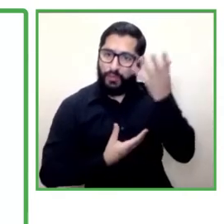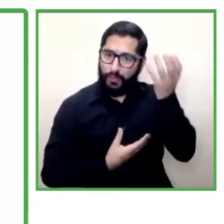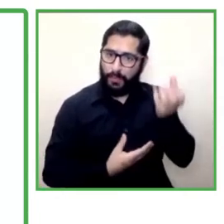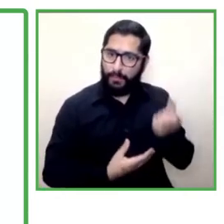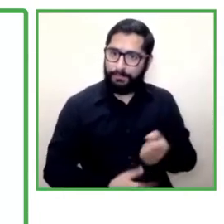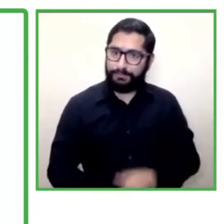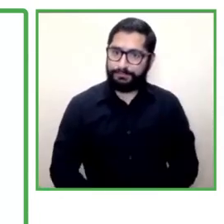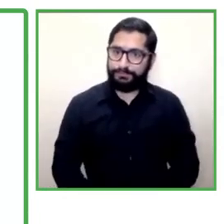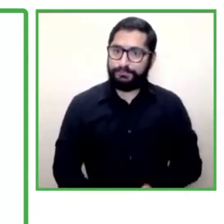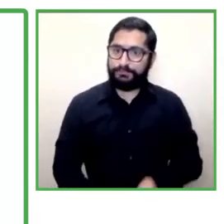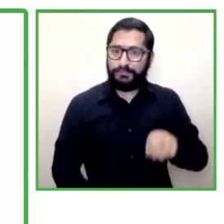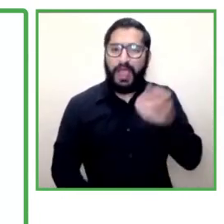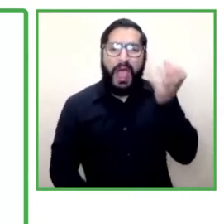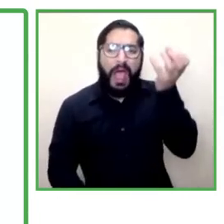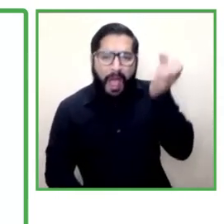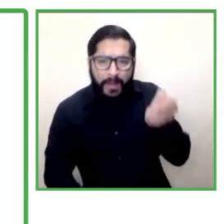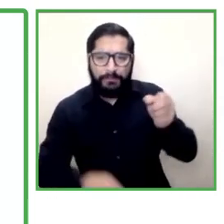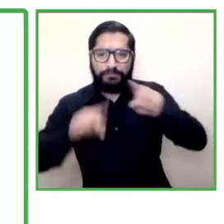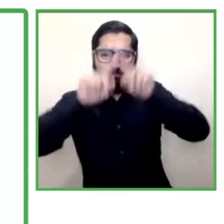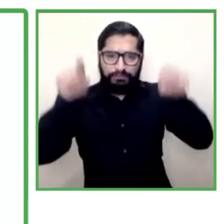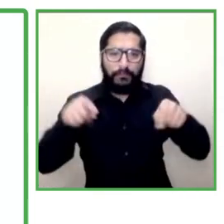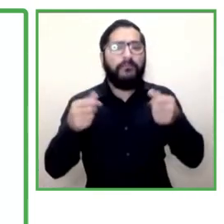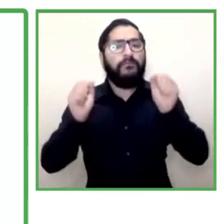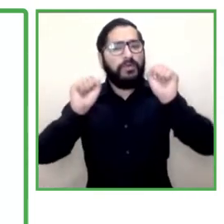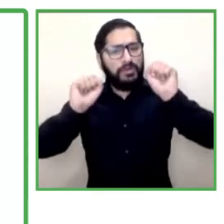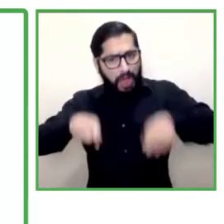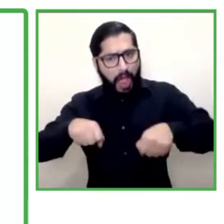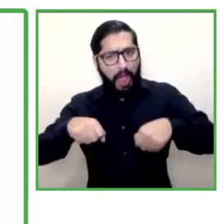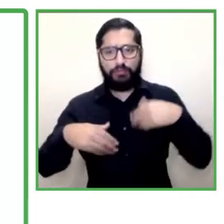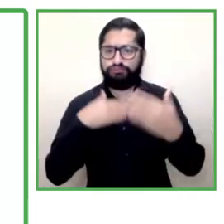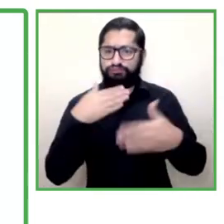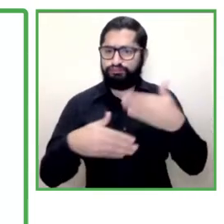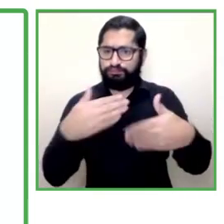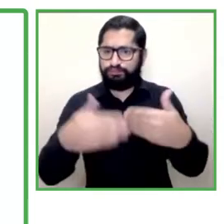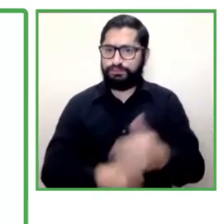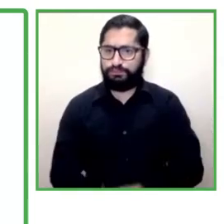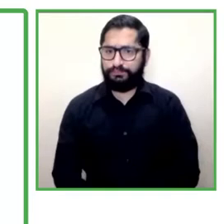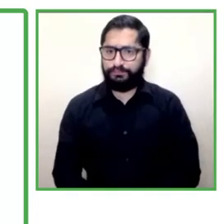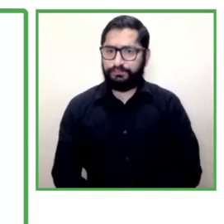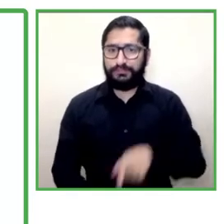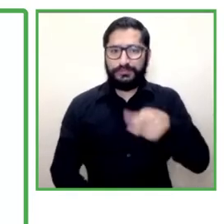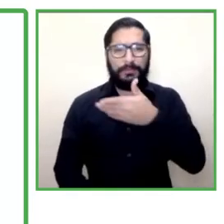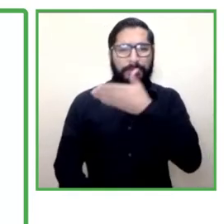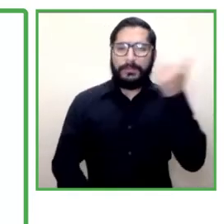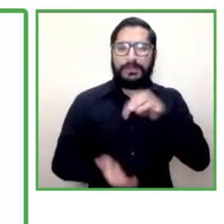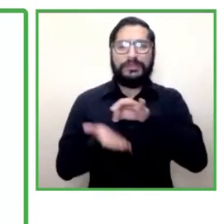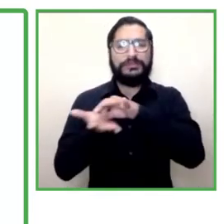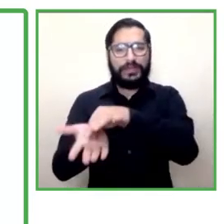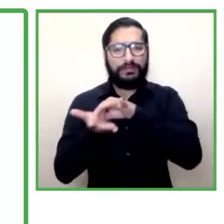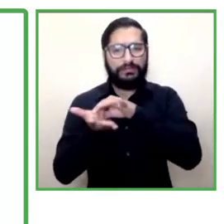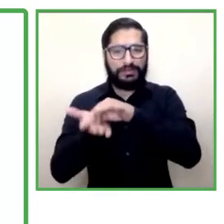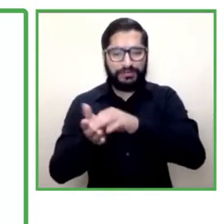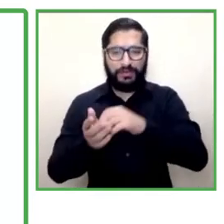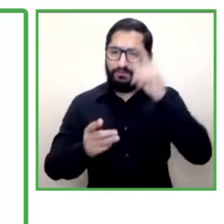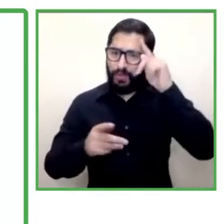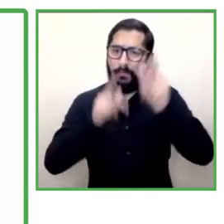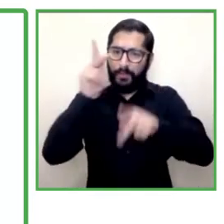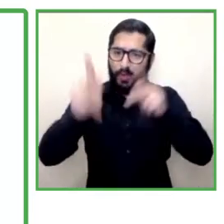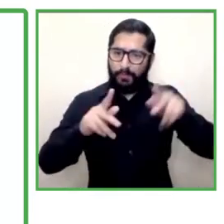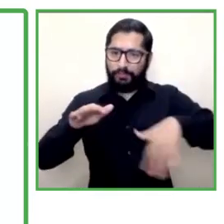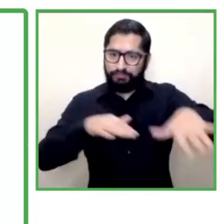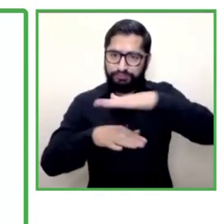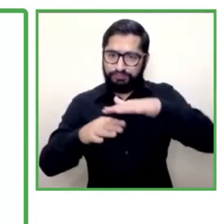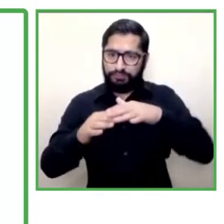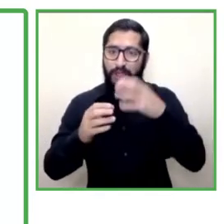to have systems with more assistance for online shopping.